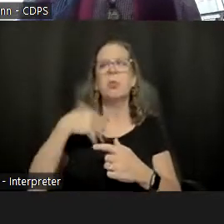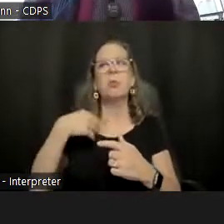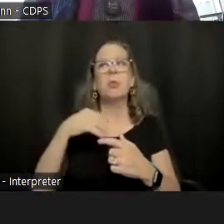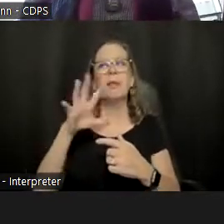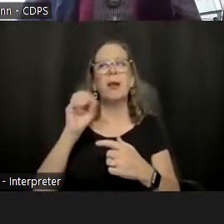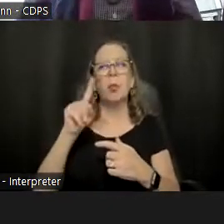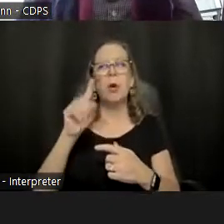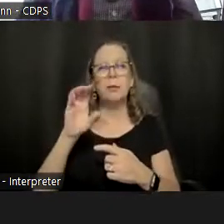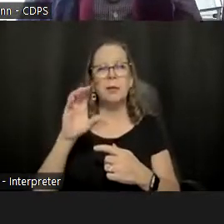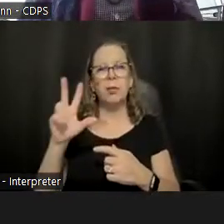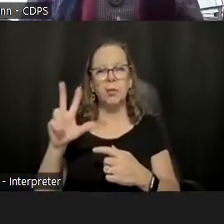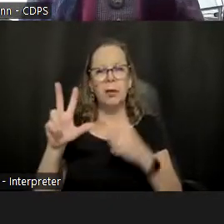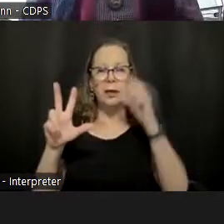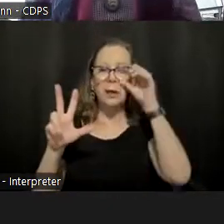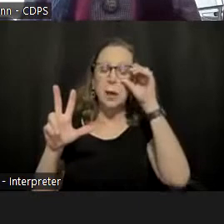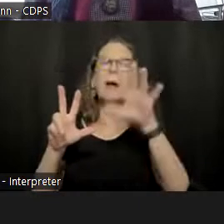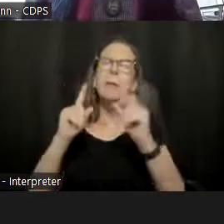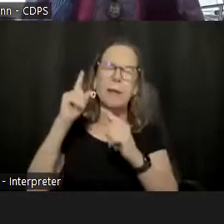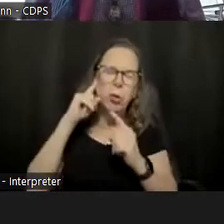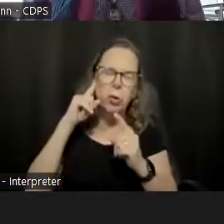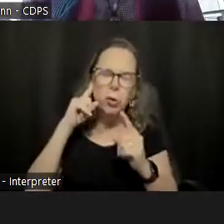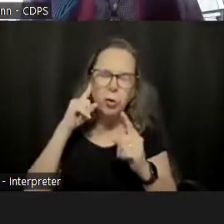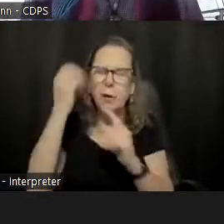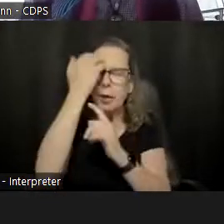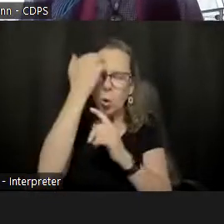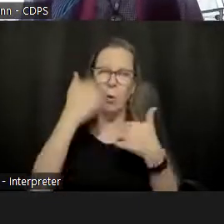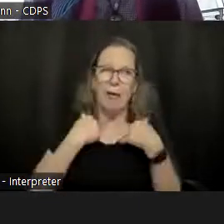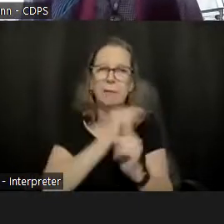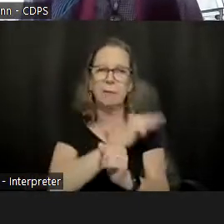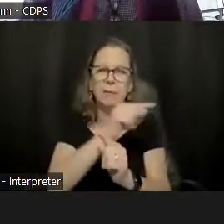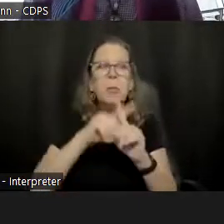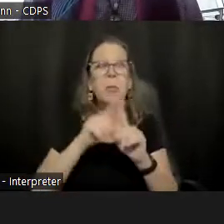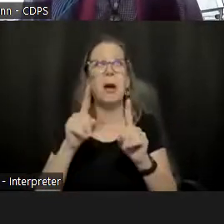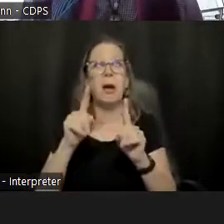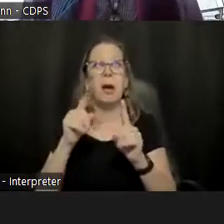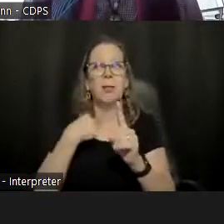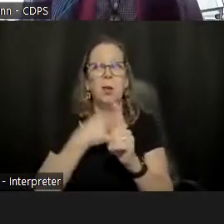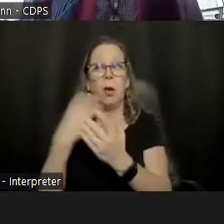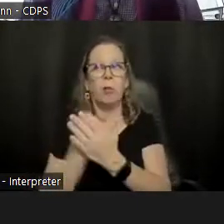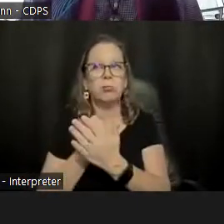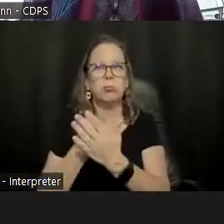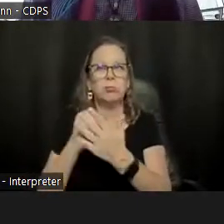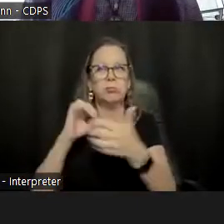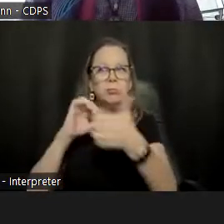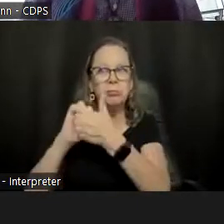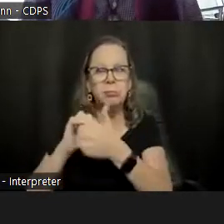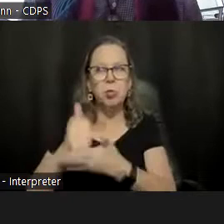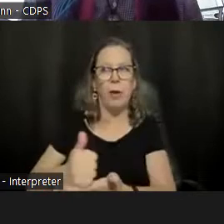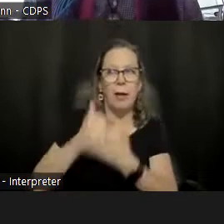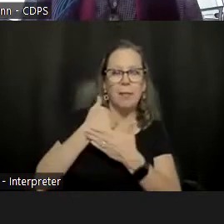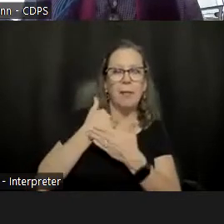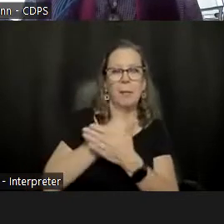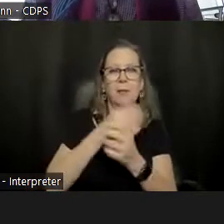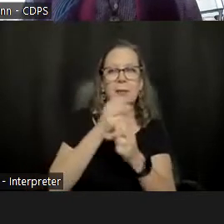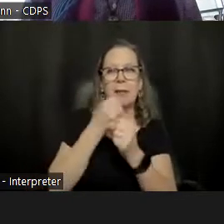501c3. Well, I've heard about them before, but that we could use them to help gather funding.